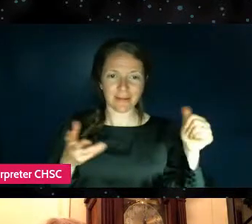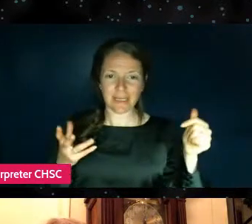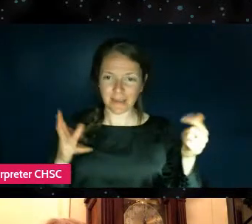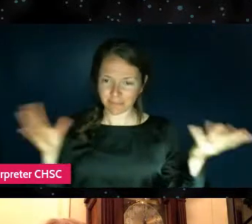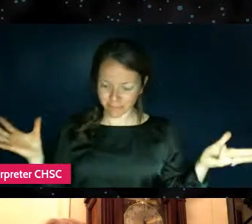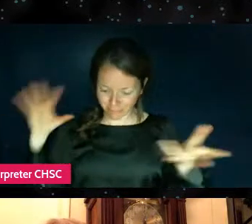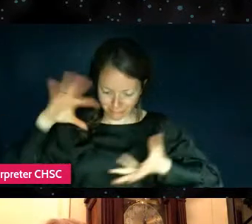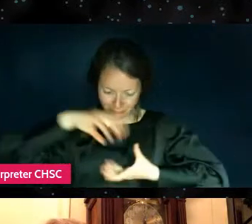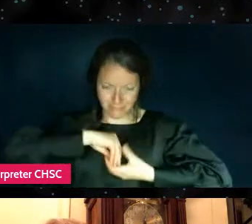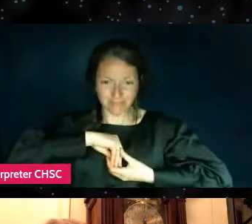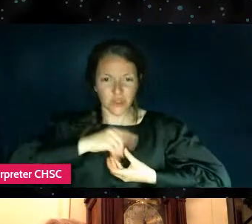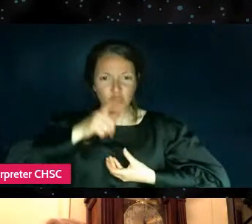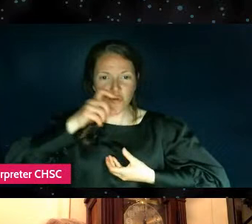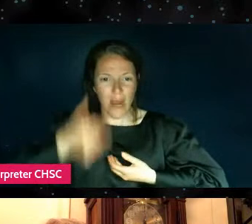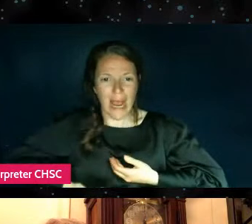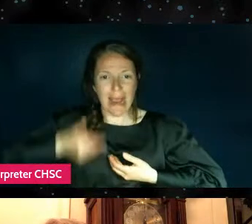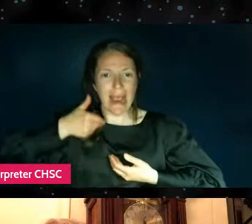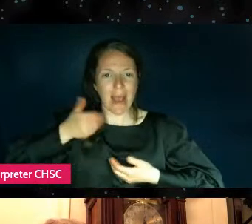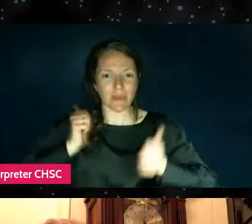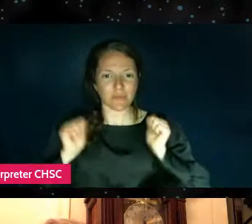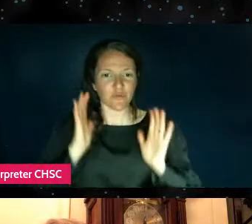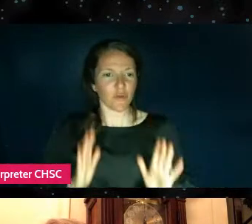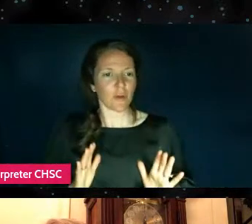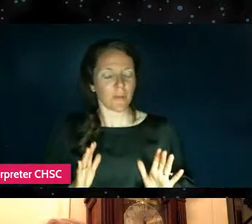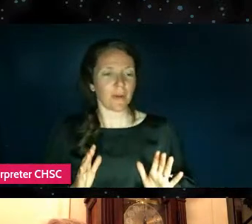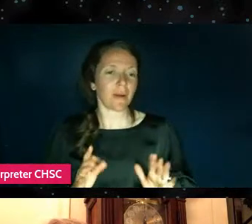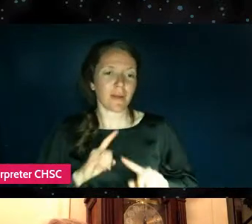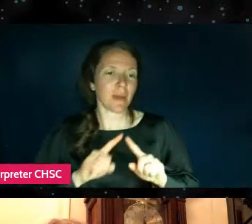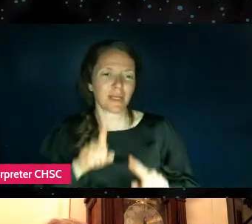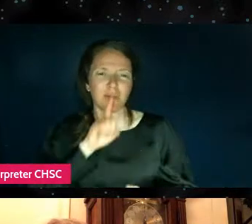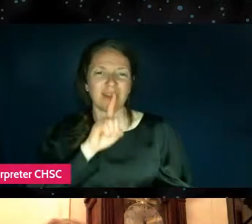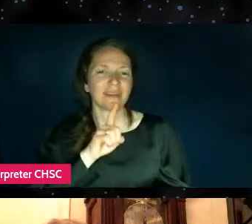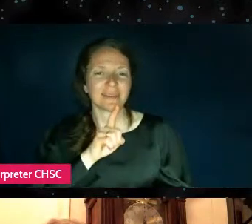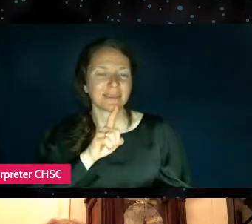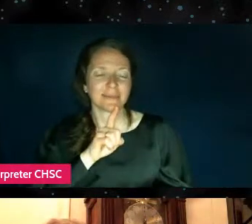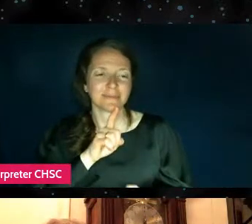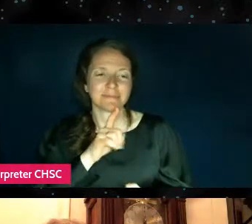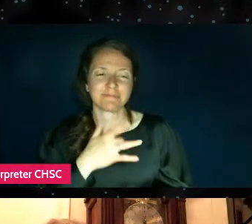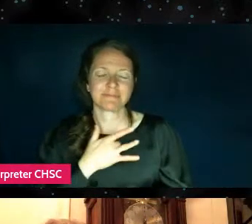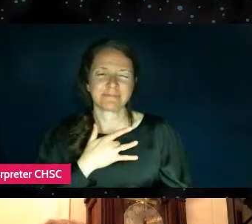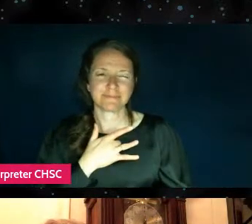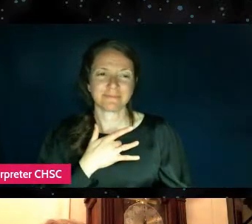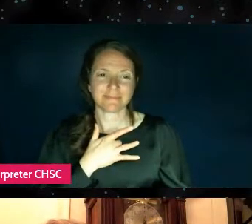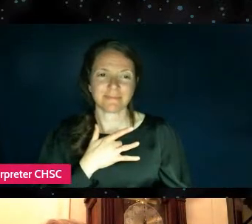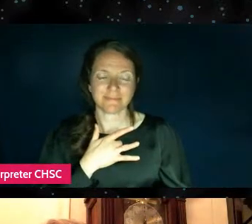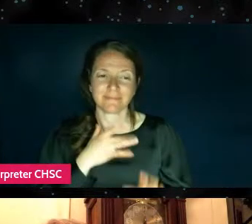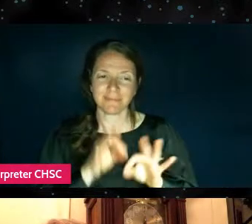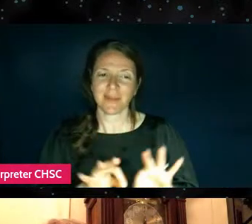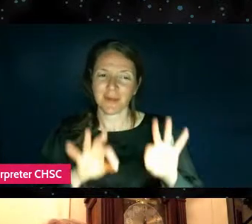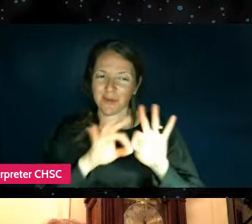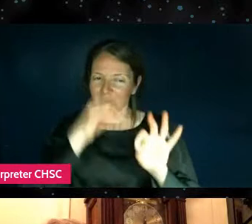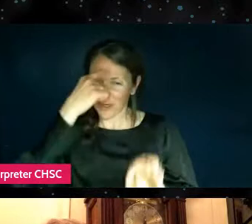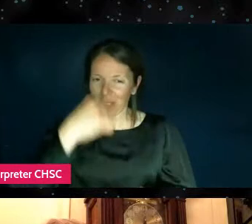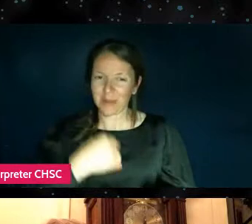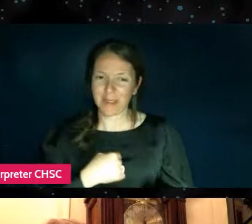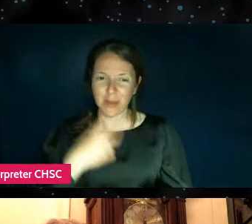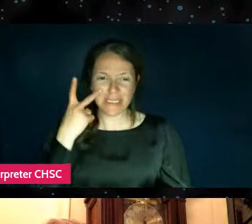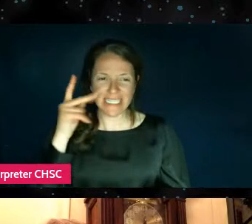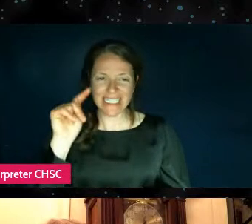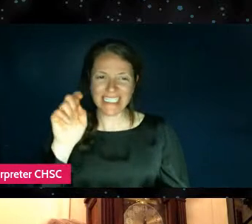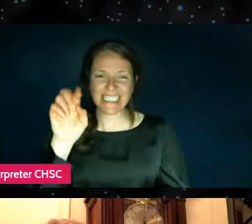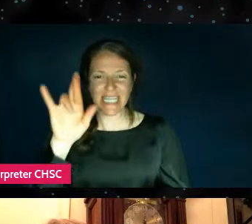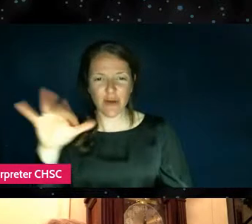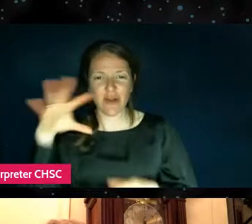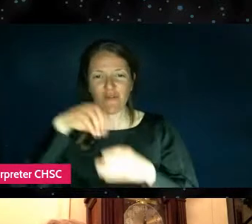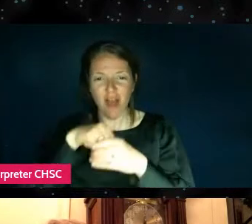and all of that. But it just really meant the world to me to see Terry in there, in